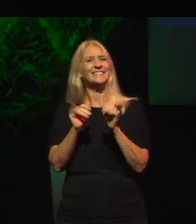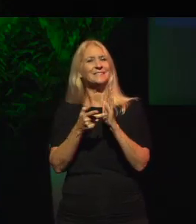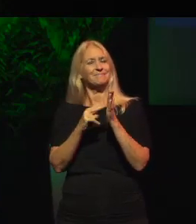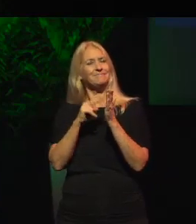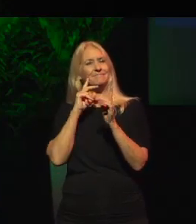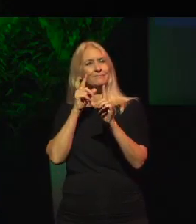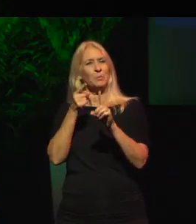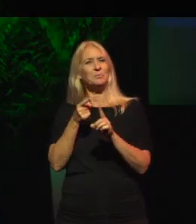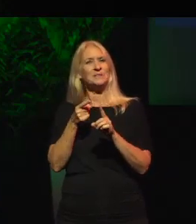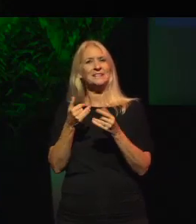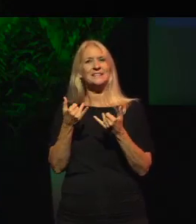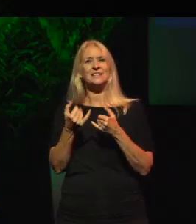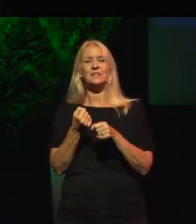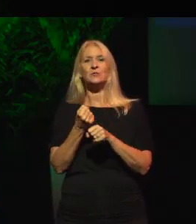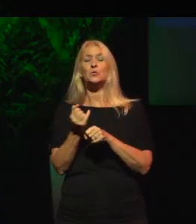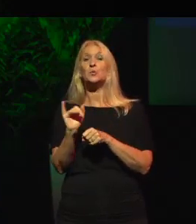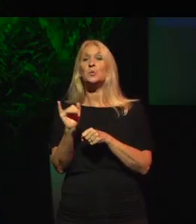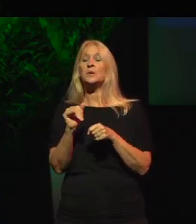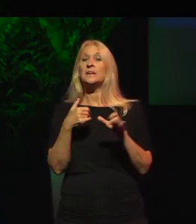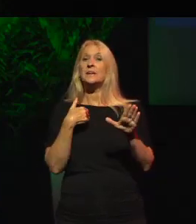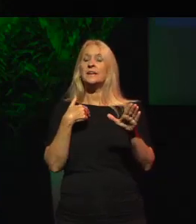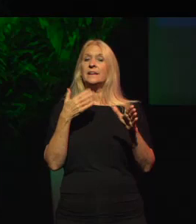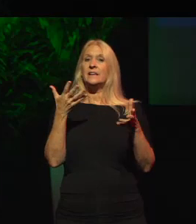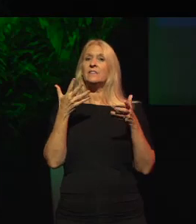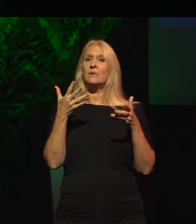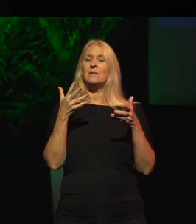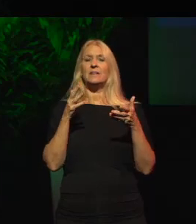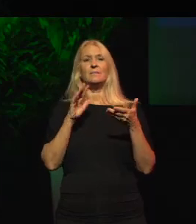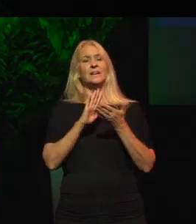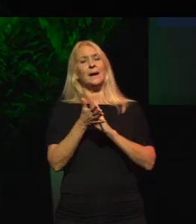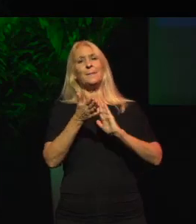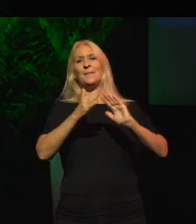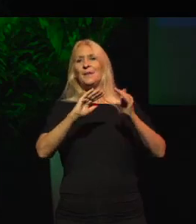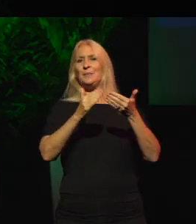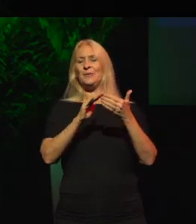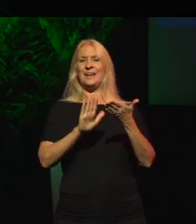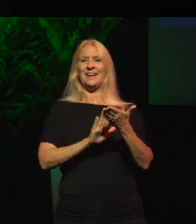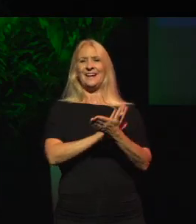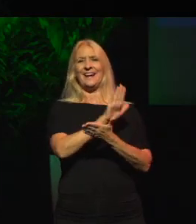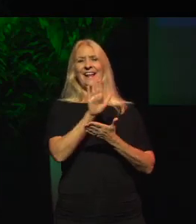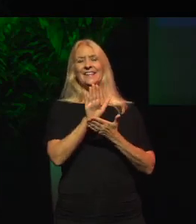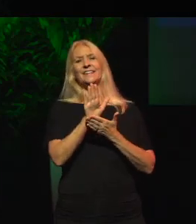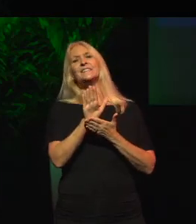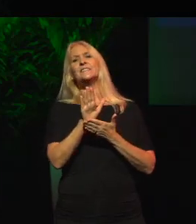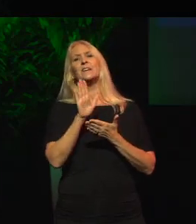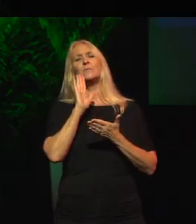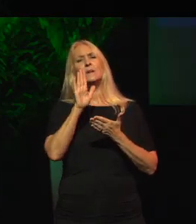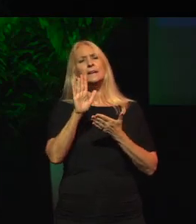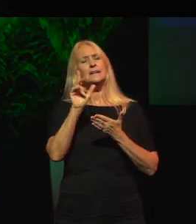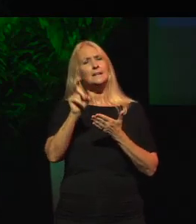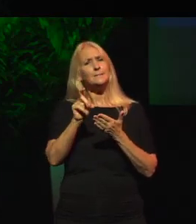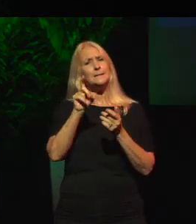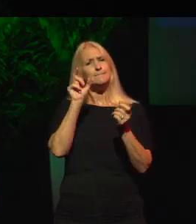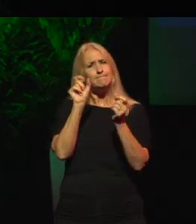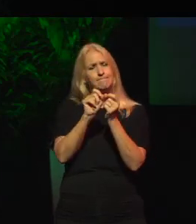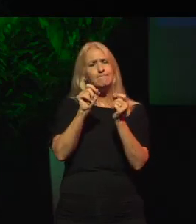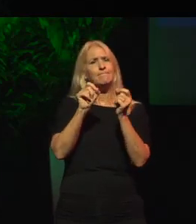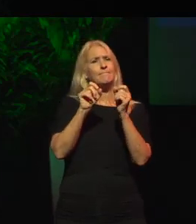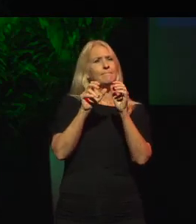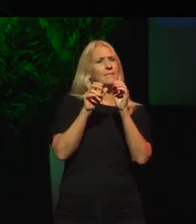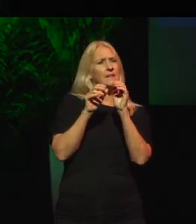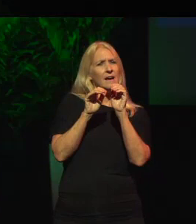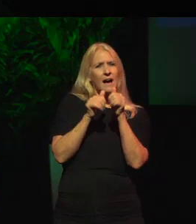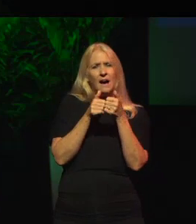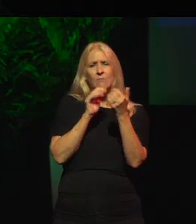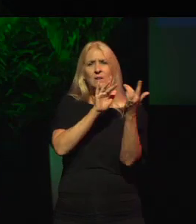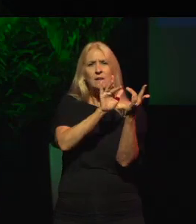year. If we are to be this community's college, then we will be purposeful in reaching out to our underserved communities